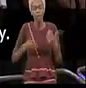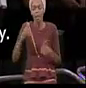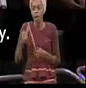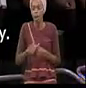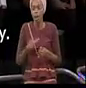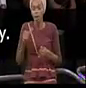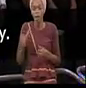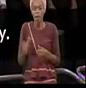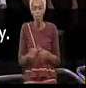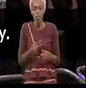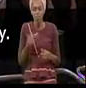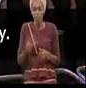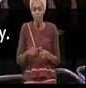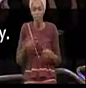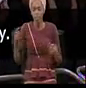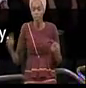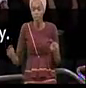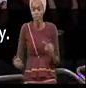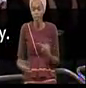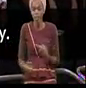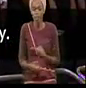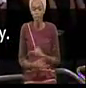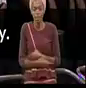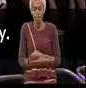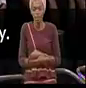rejoicing every day.